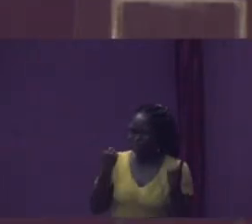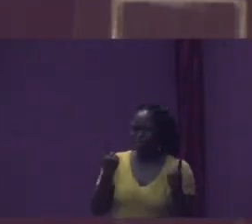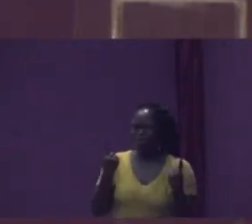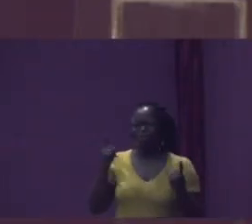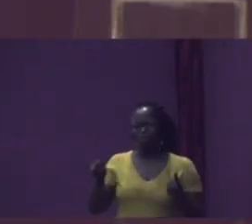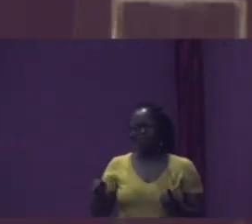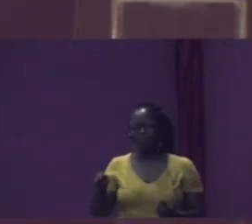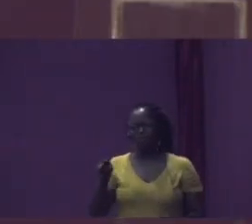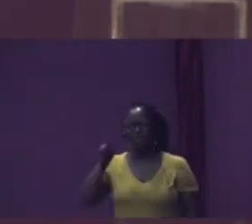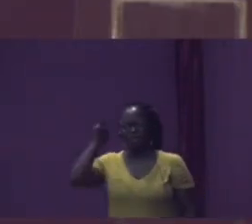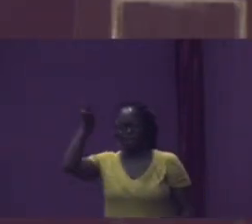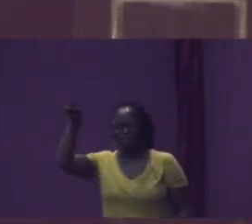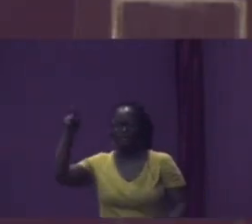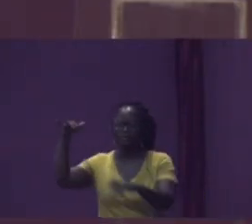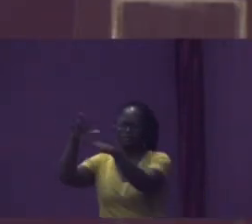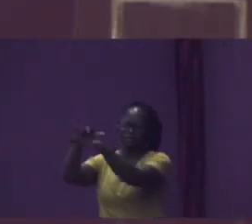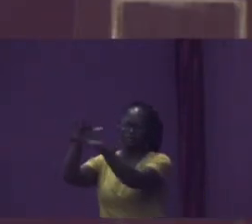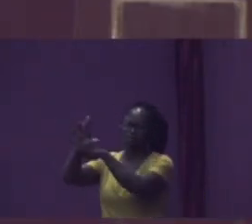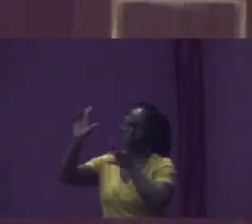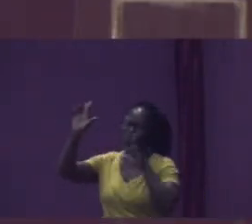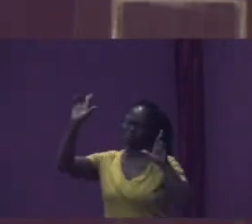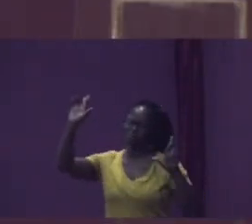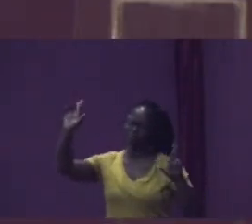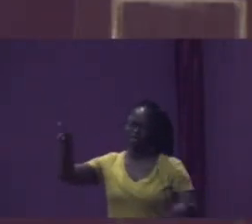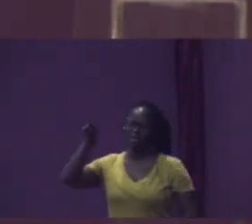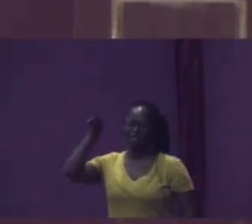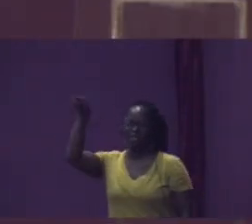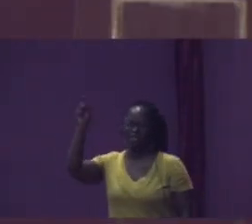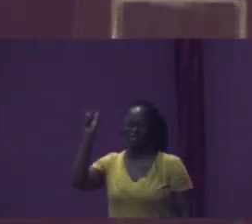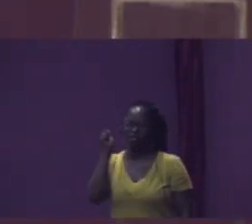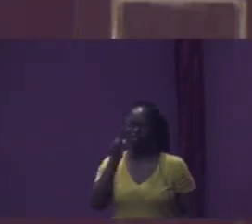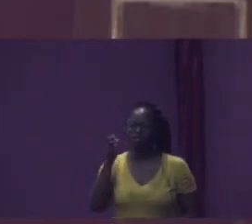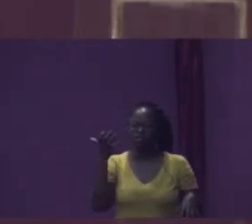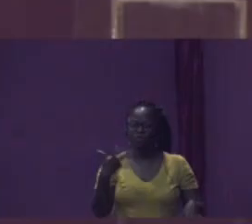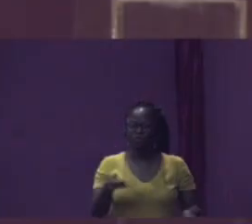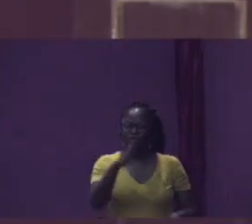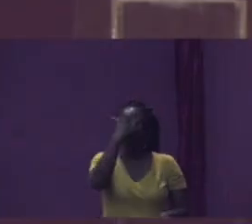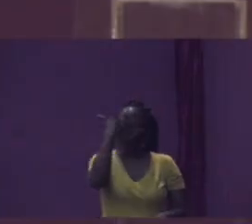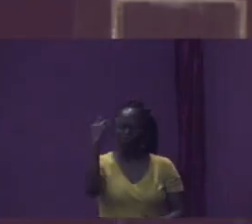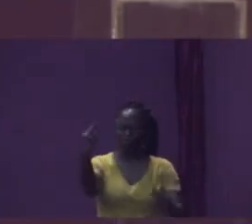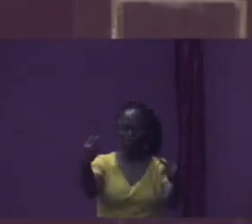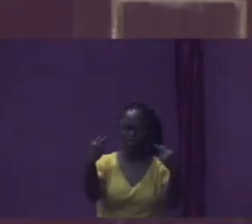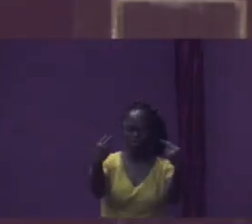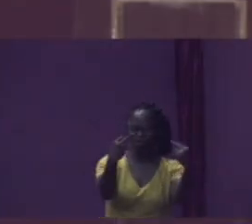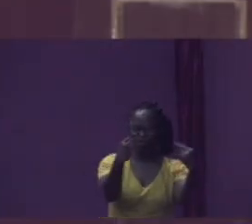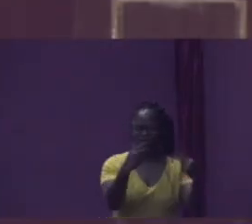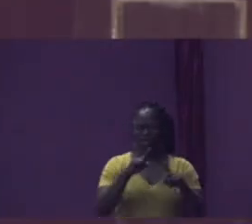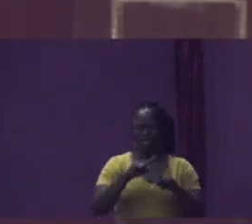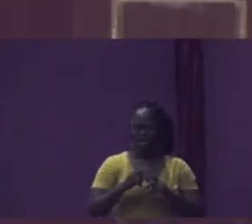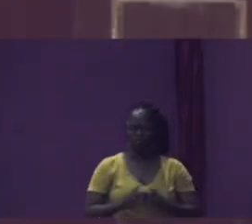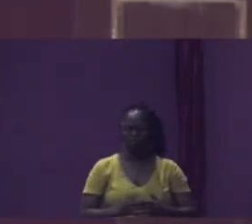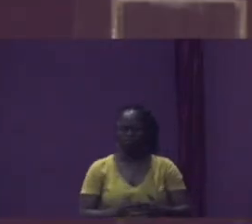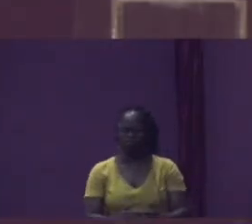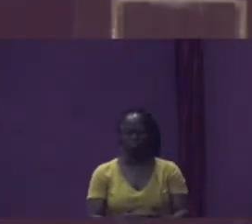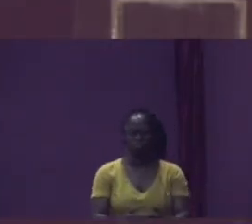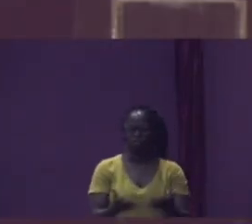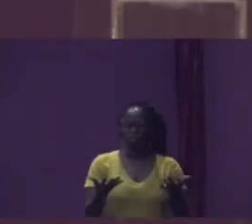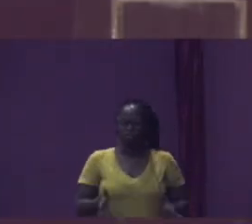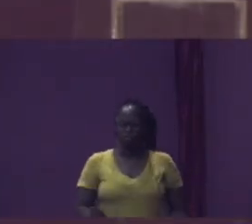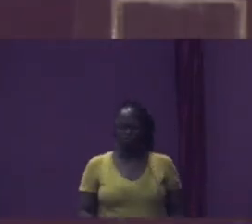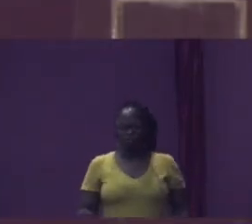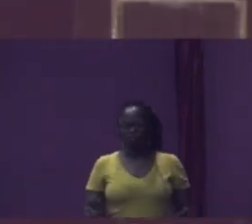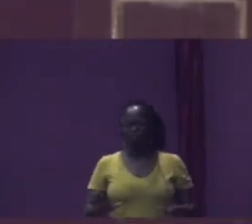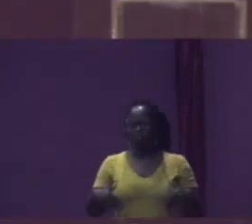pregnant. So in many cases, women will not walk to the facility during the day, and as soon as night falls, they come